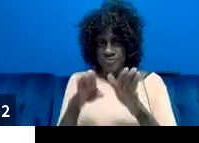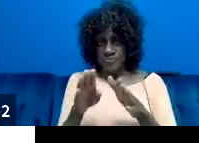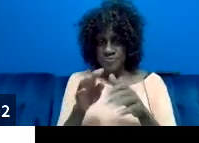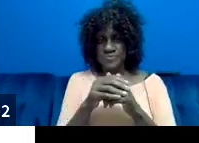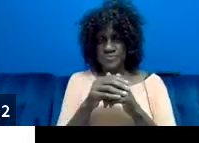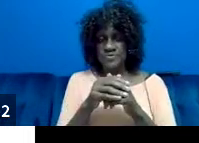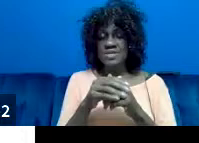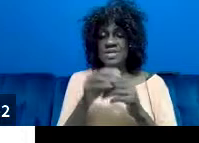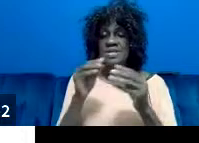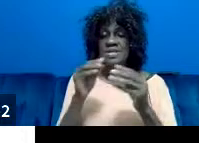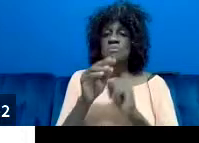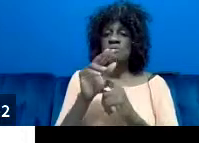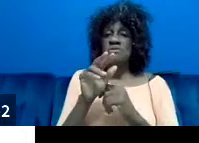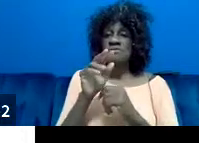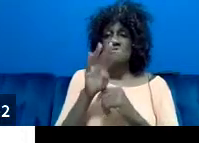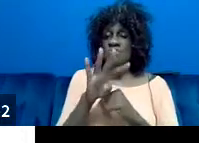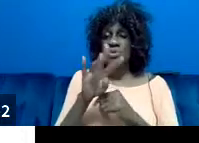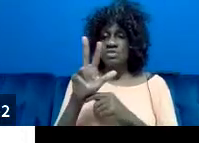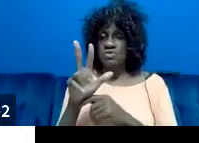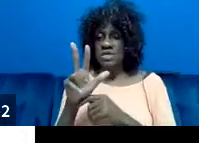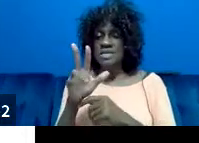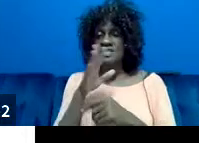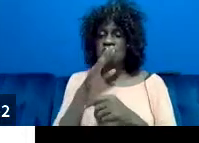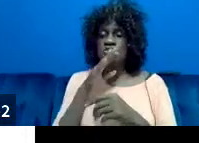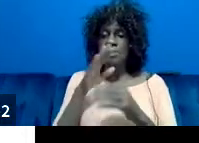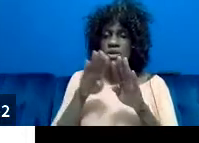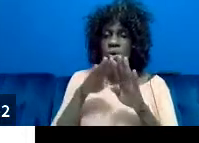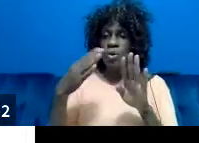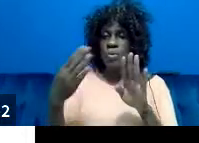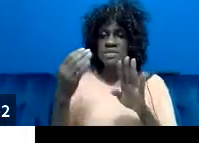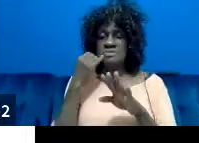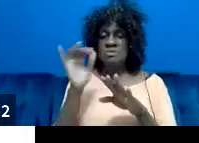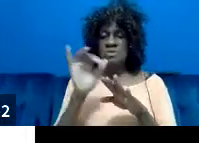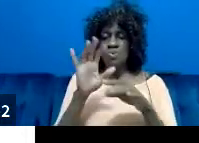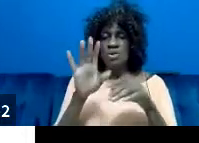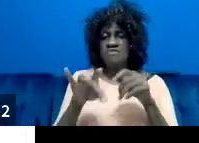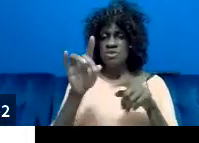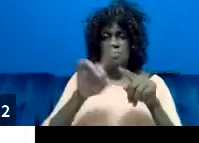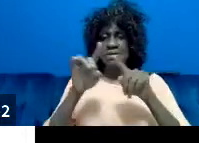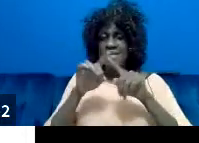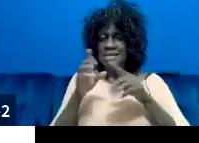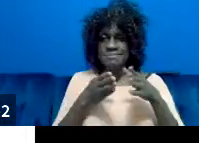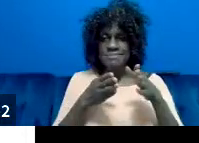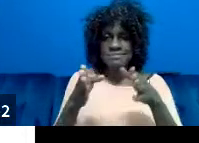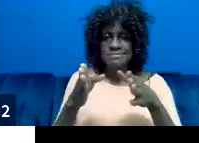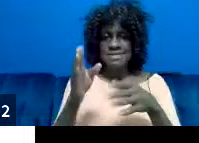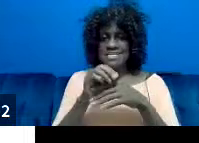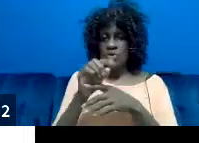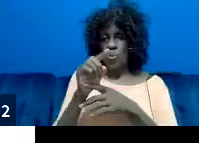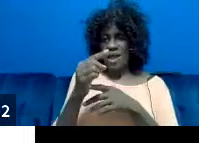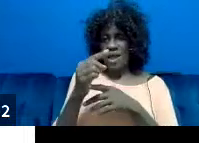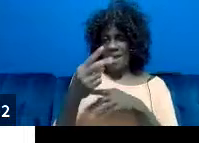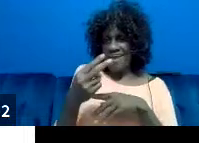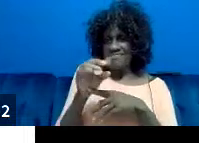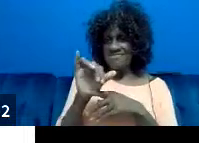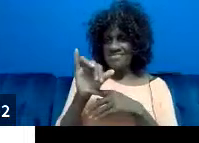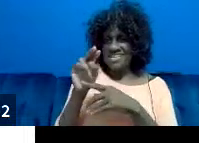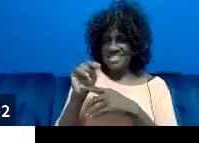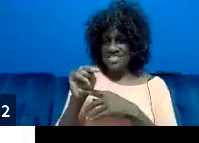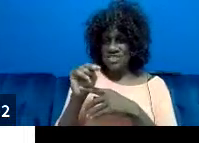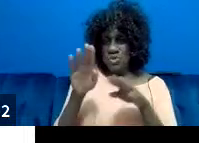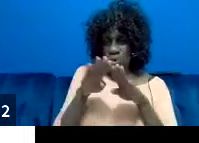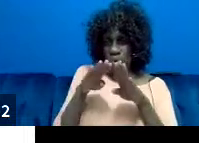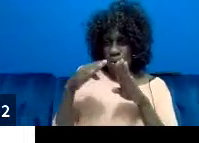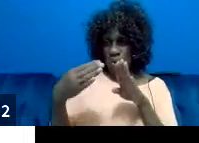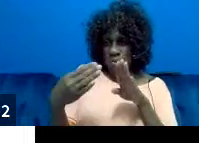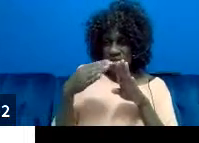Slide number 43 talks about openings, and it's similar to what we find along any accessible route, and that is a 1/2 inch opening, okay, a 1/2